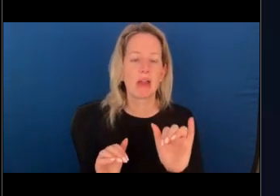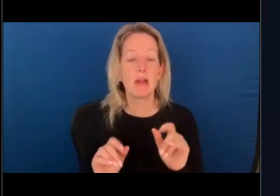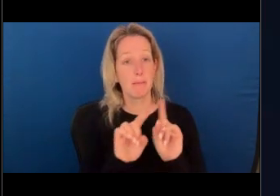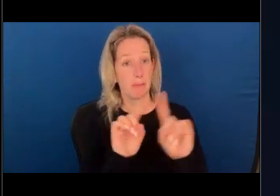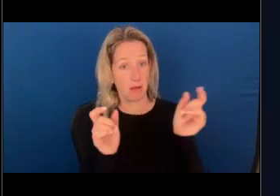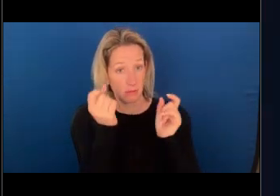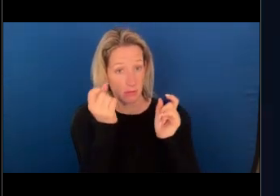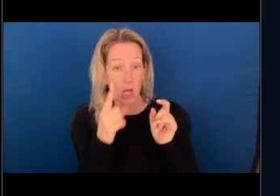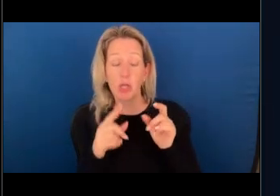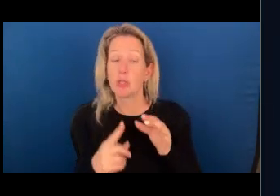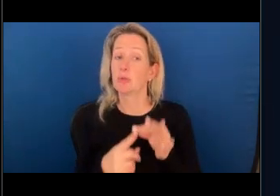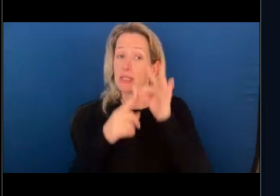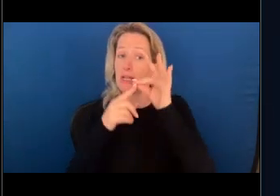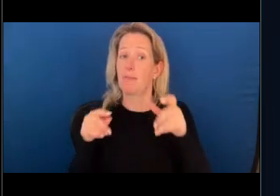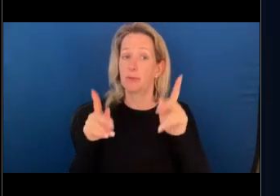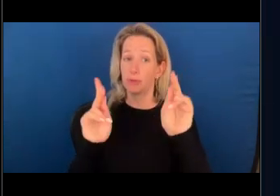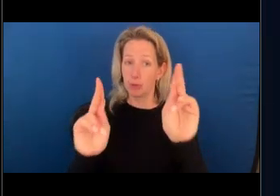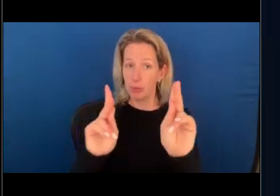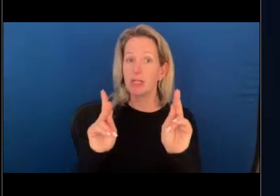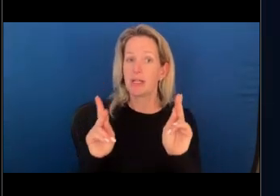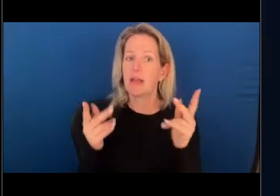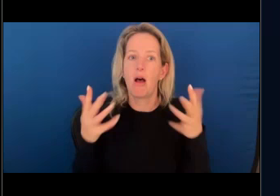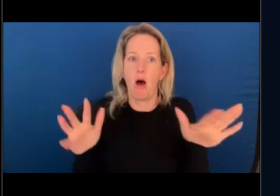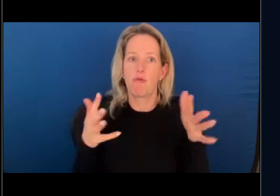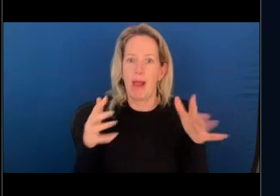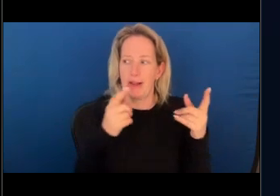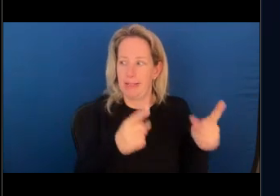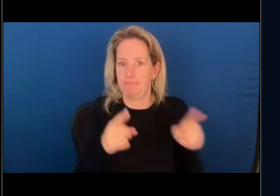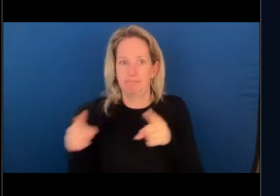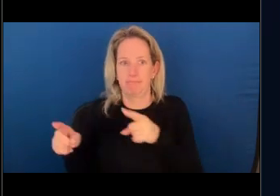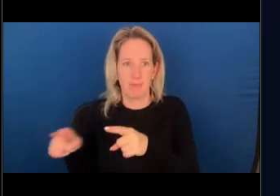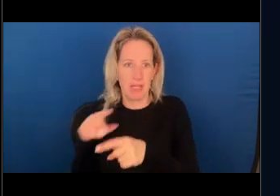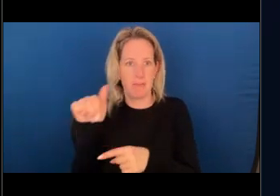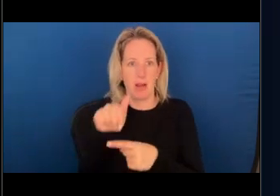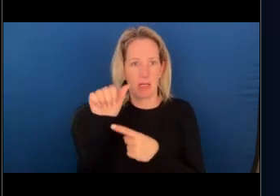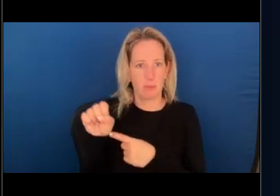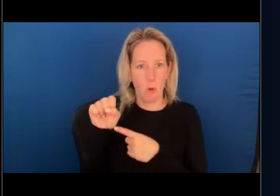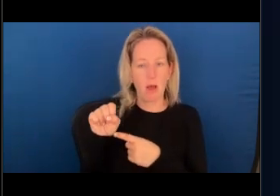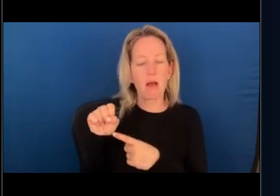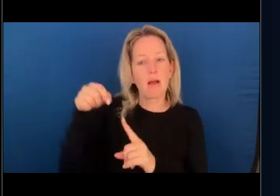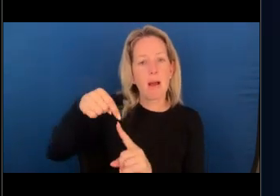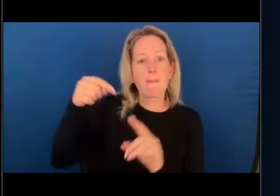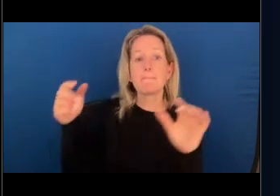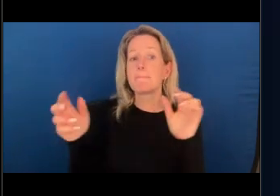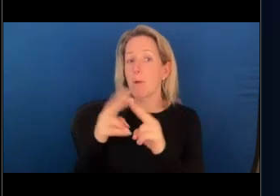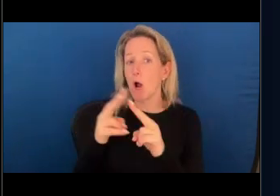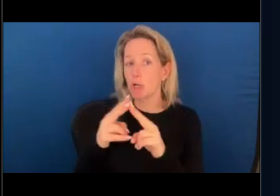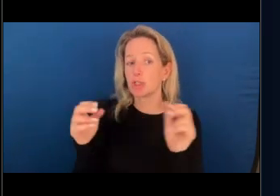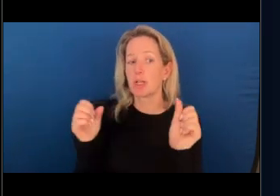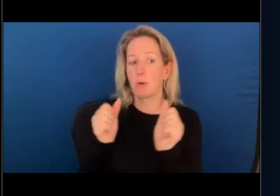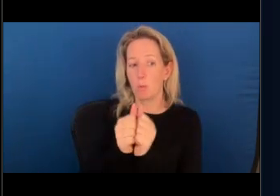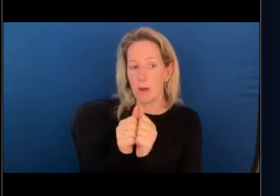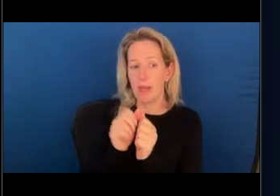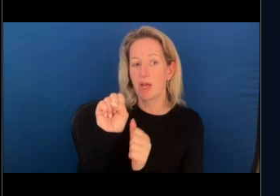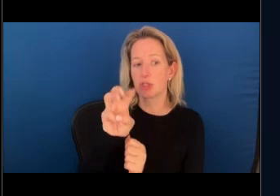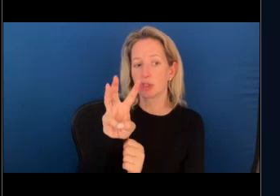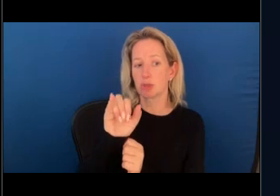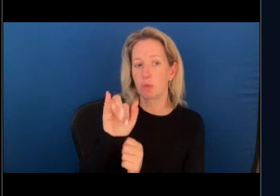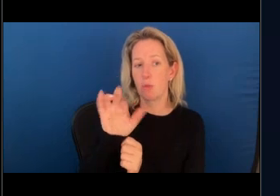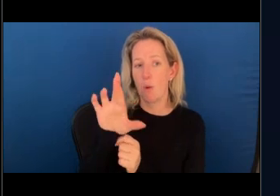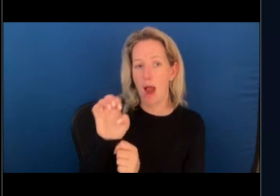unique opportunity that's already being taken advantage of in American Samoa, which is a partnership with Swire Shipping, which I'll talk more